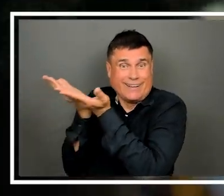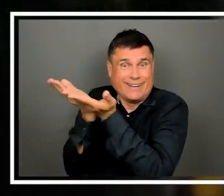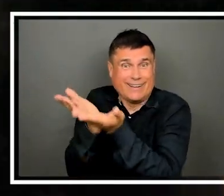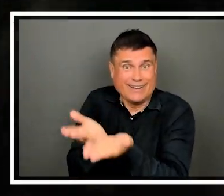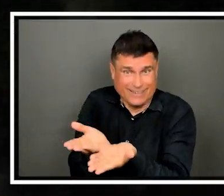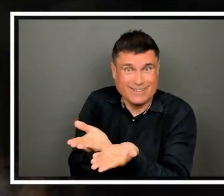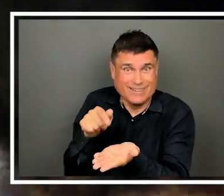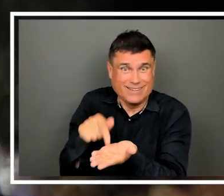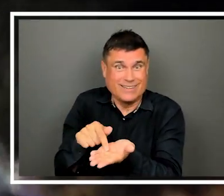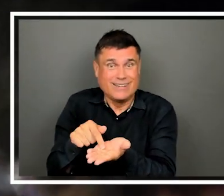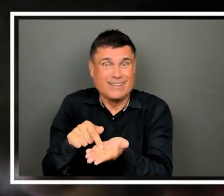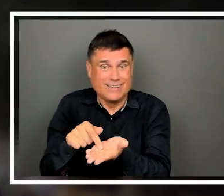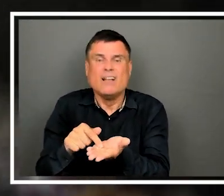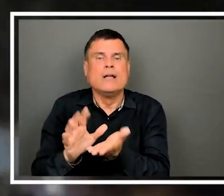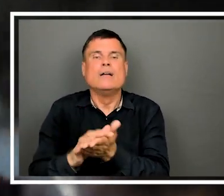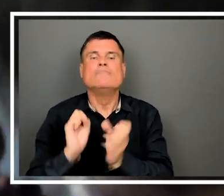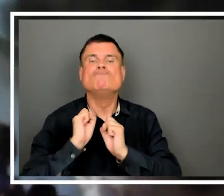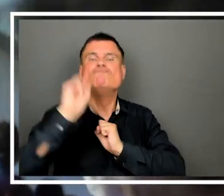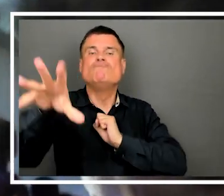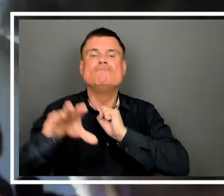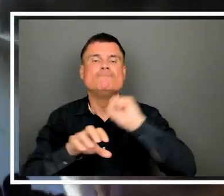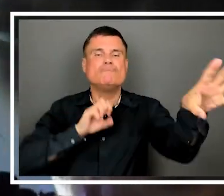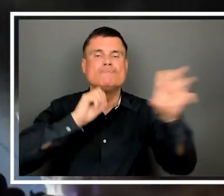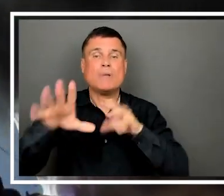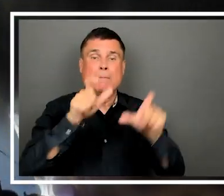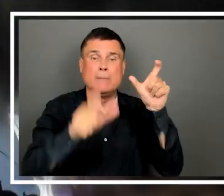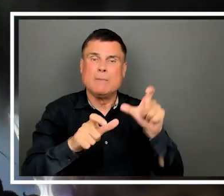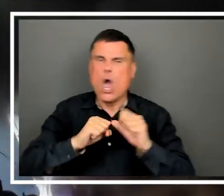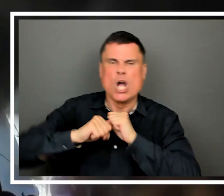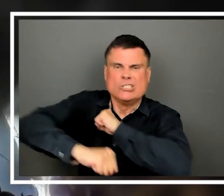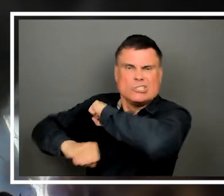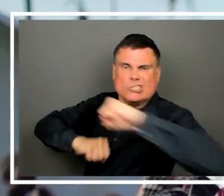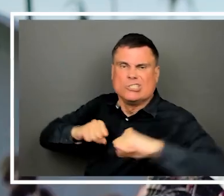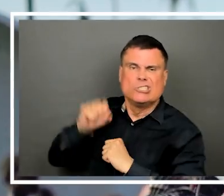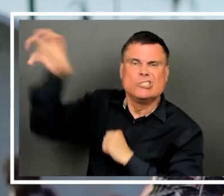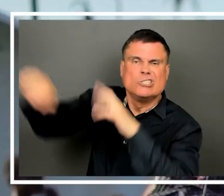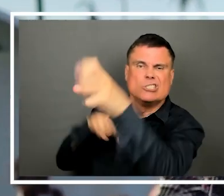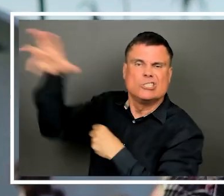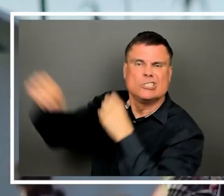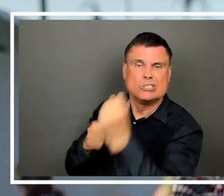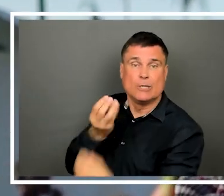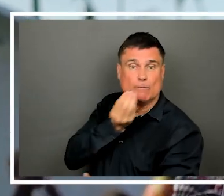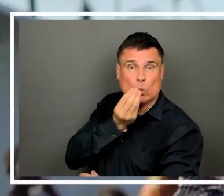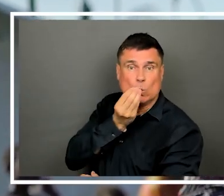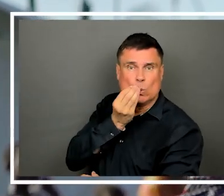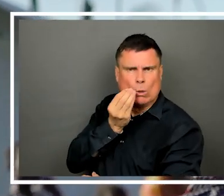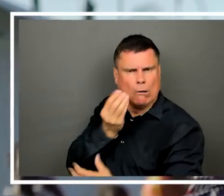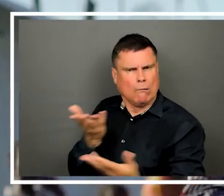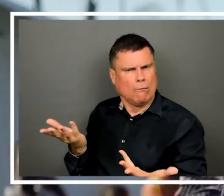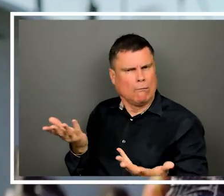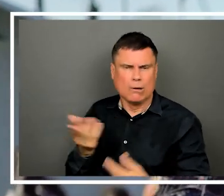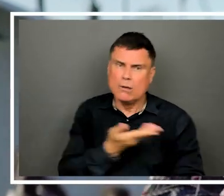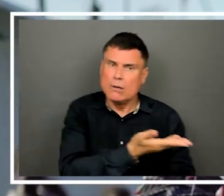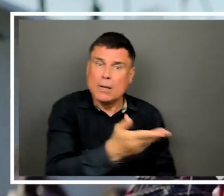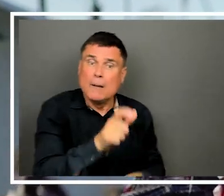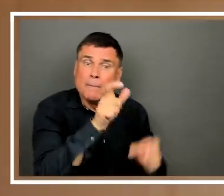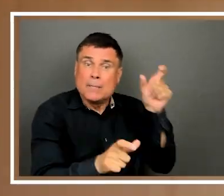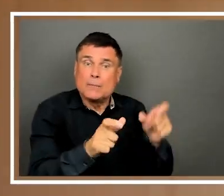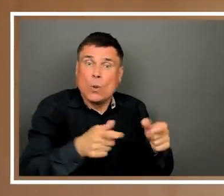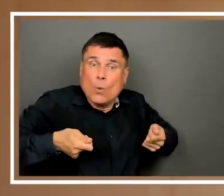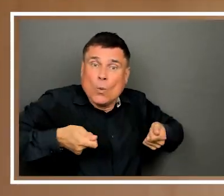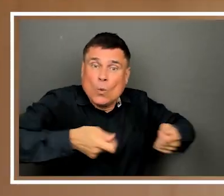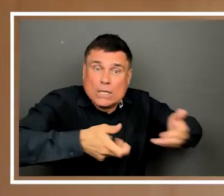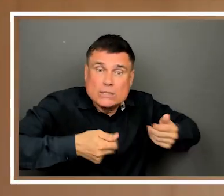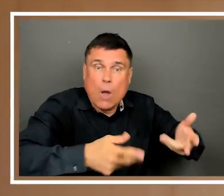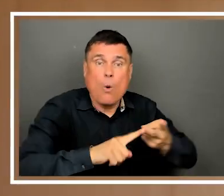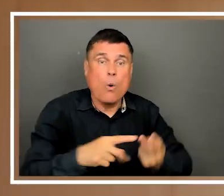accommodation center and they were throwing food in the air and people were fighting to get the food. And you can imagine a person with a wheelchair, you